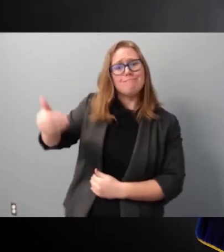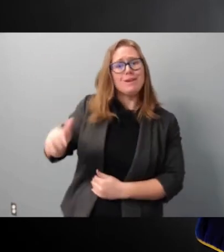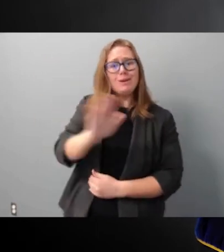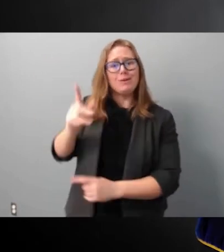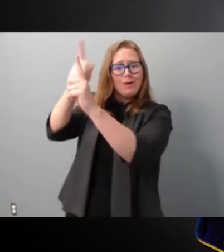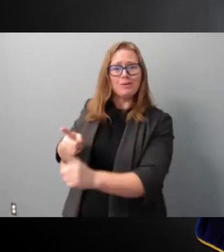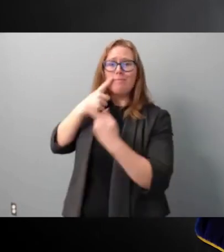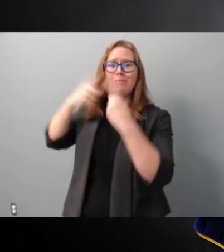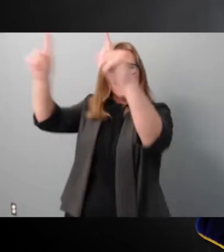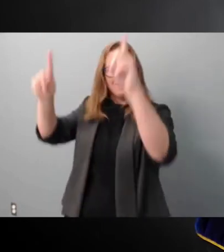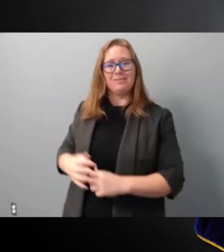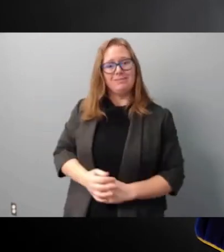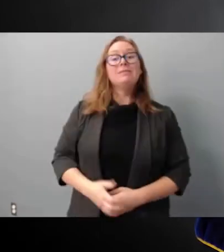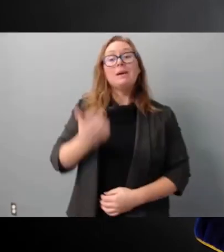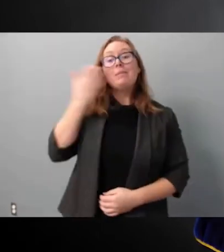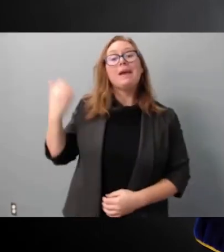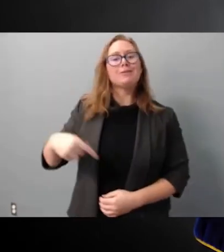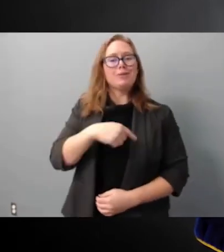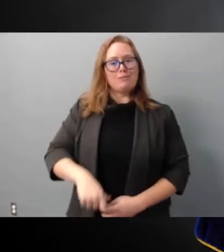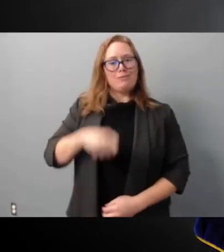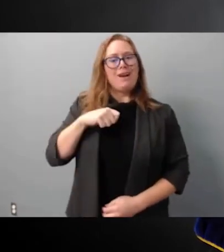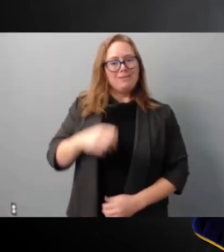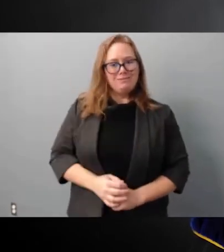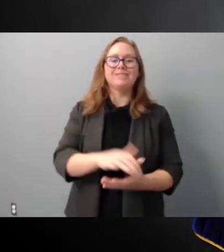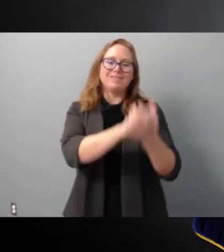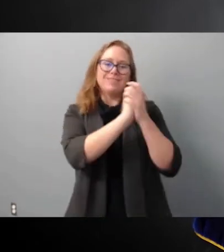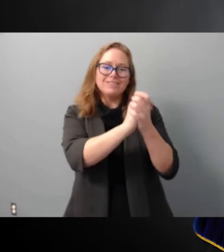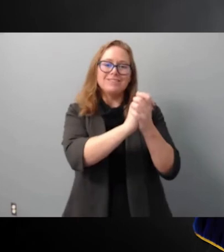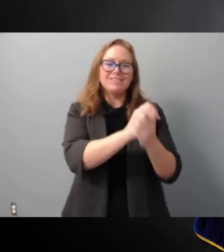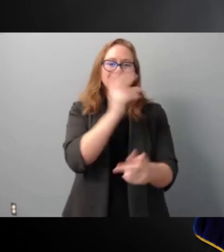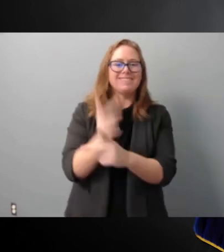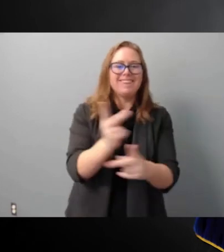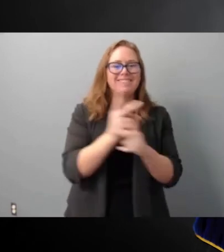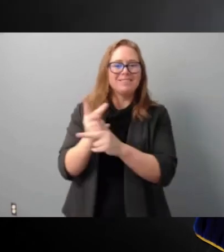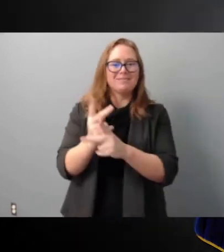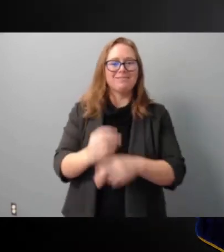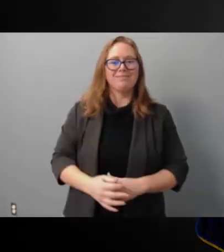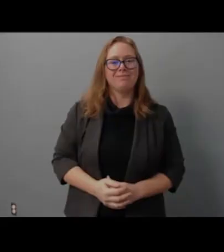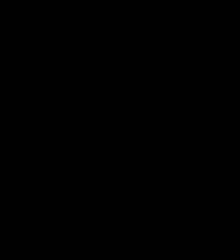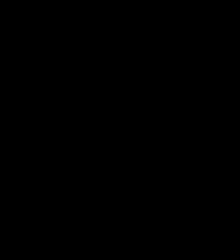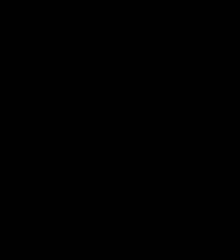all of your accomplishments. We are proud to have you as Bengals. Congratulations and be well.